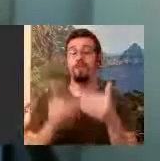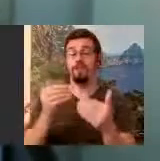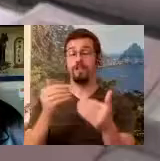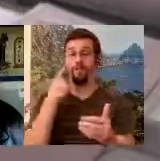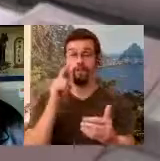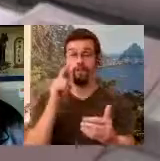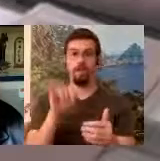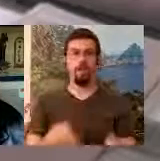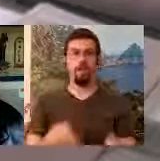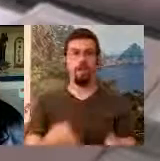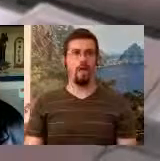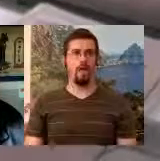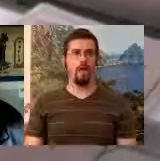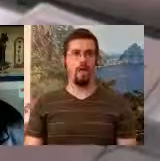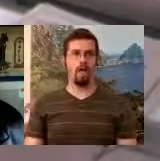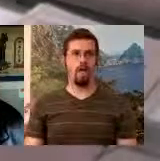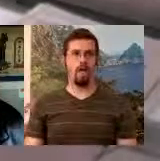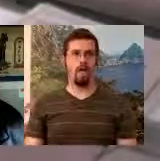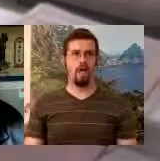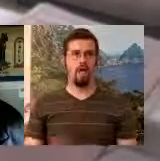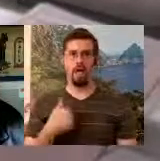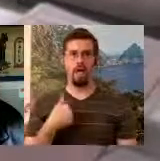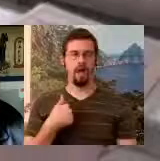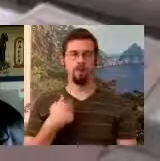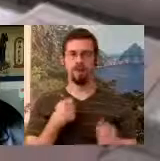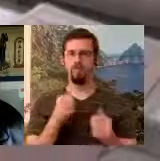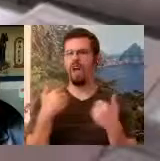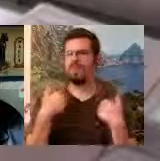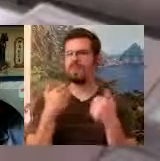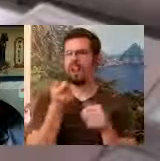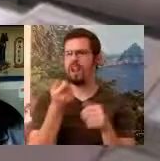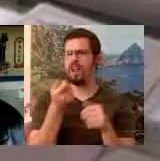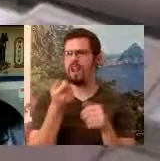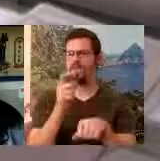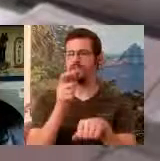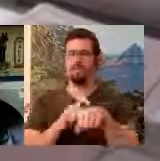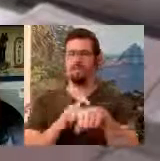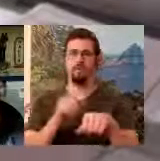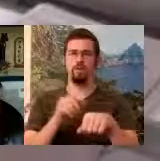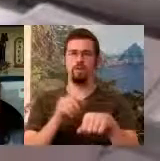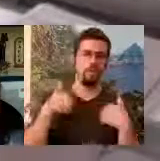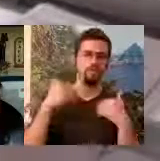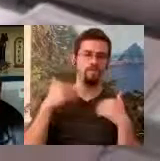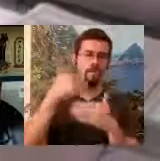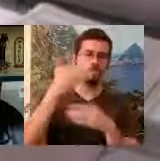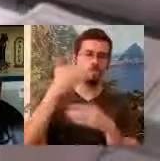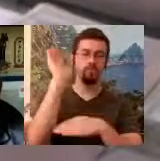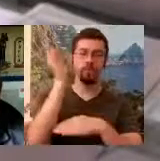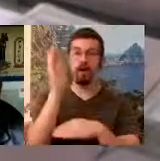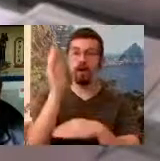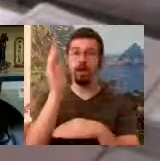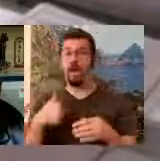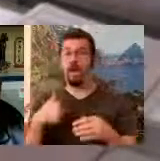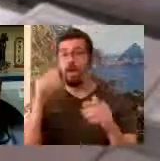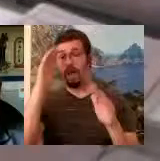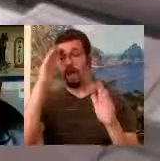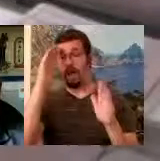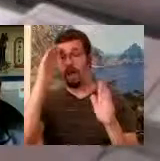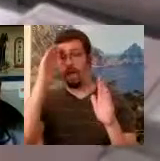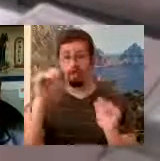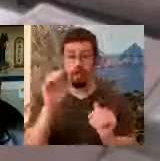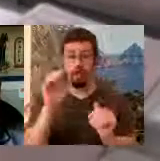well, I just love this. You don't mind? We do have time. We don't have our guest here yet. I hope that Eddie will